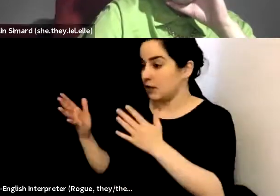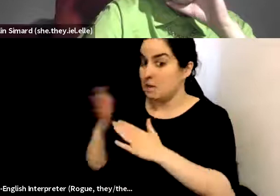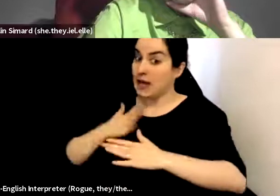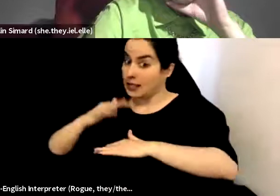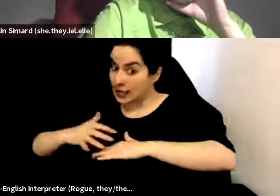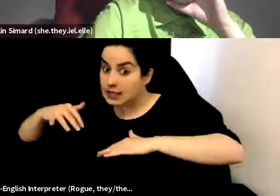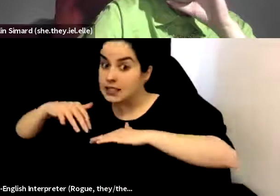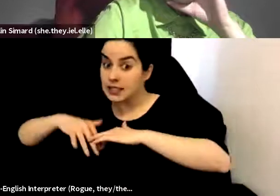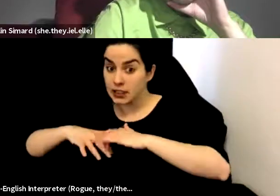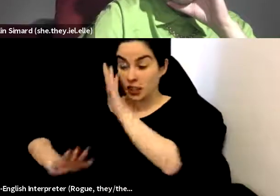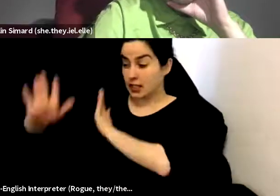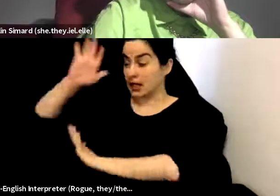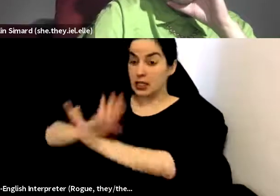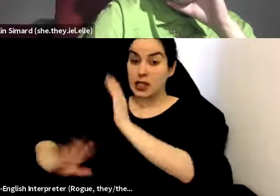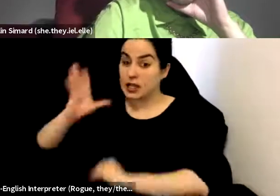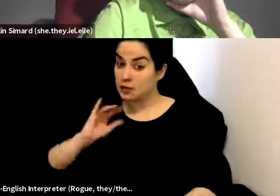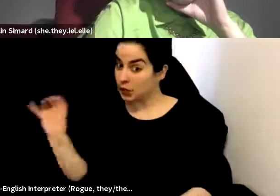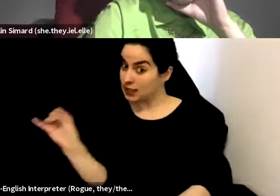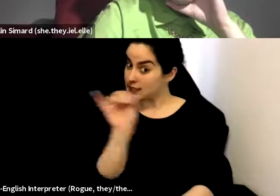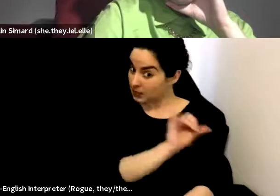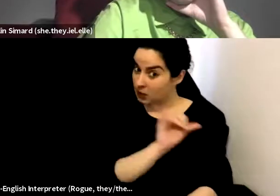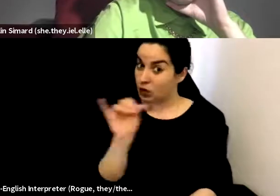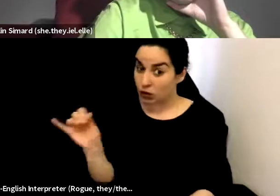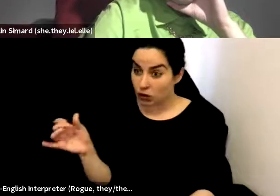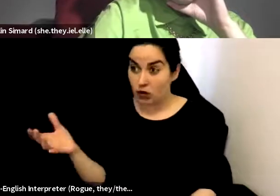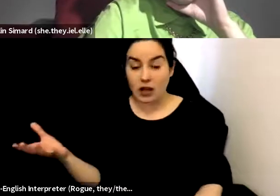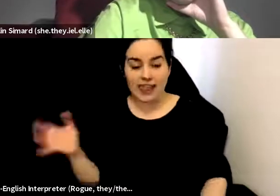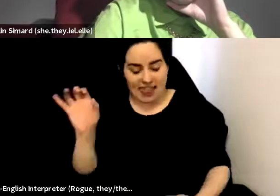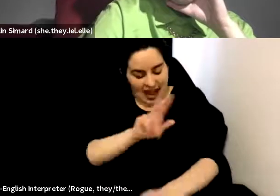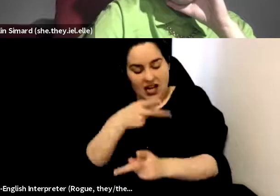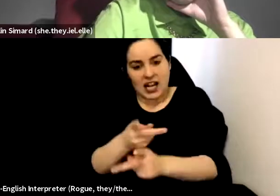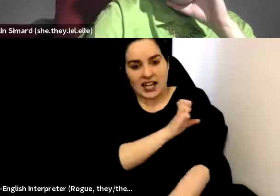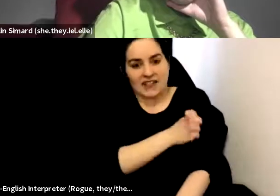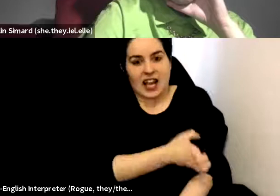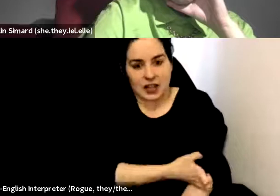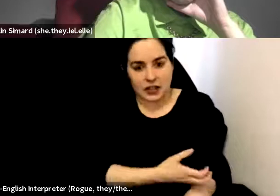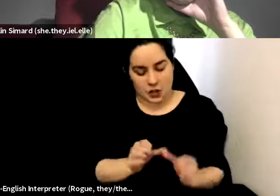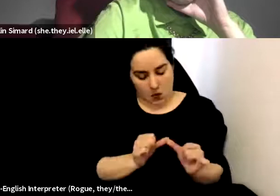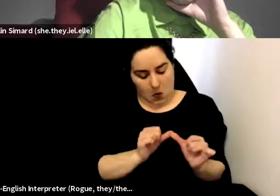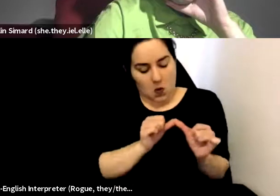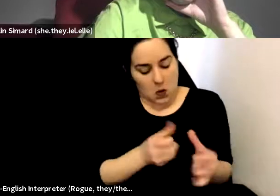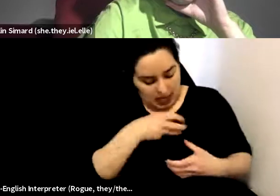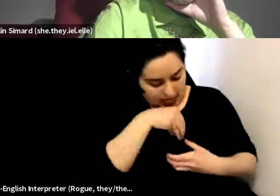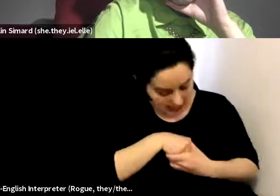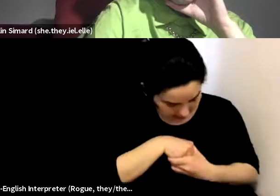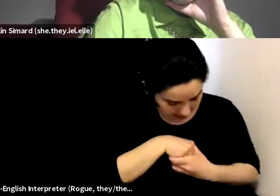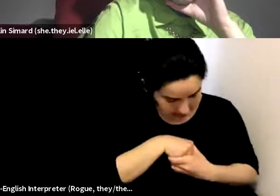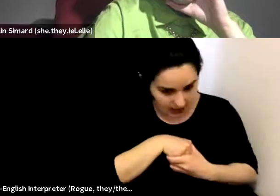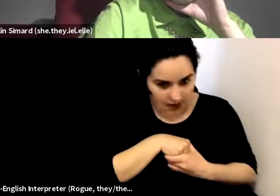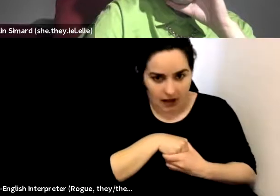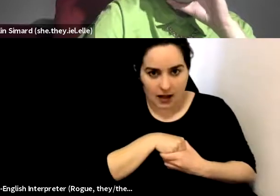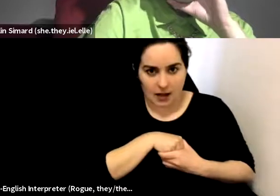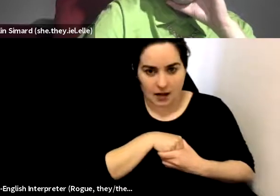very similar thing. And then if that energy to push forward is within me, how then do my, like,